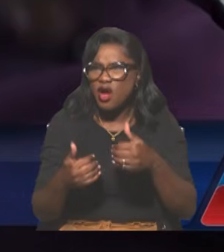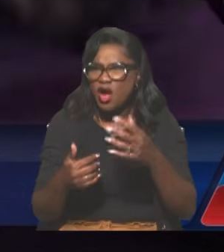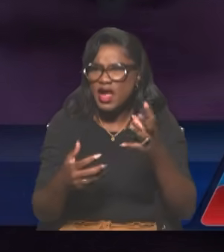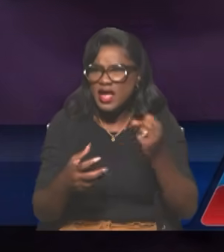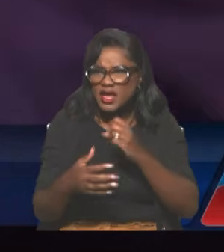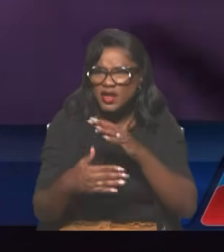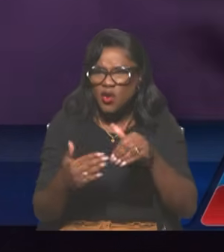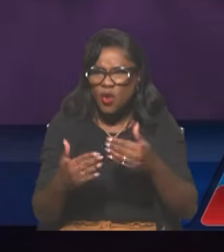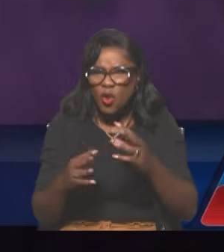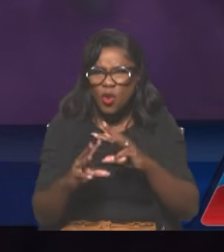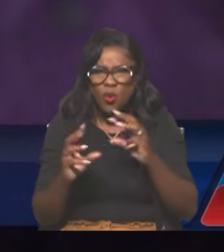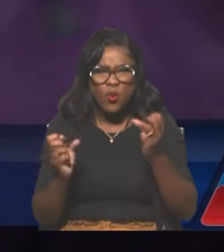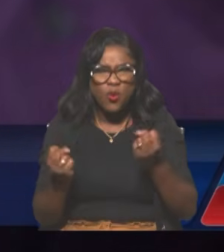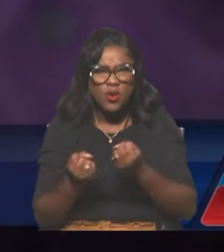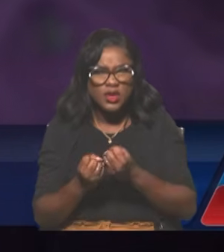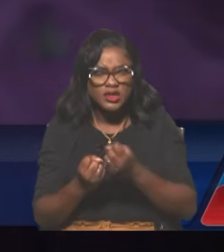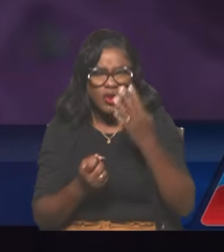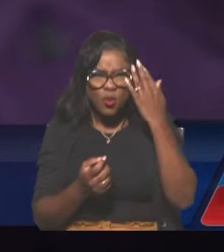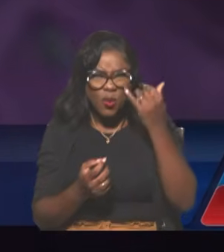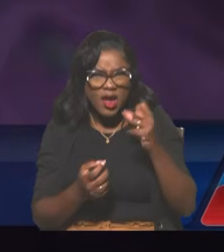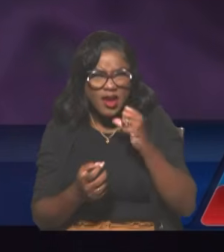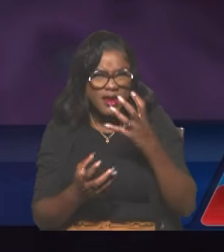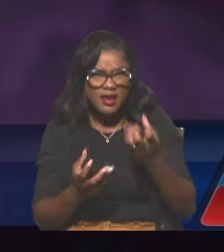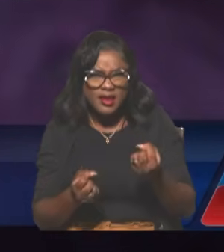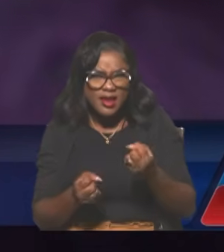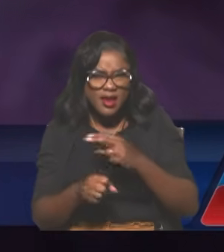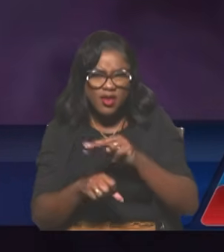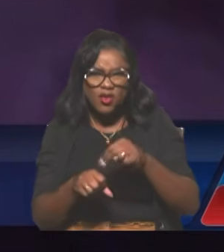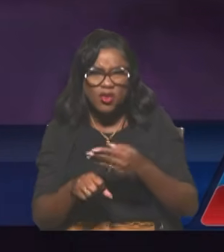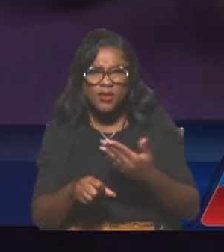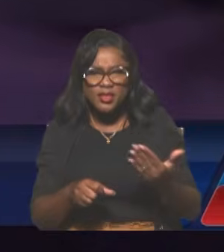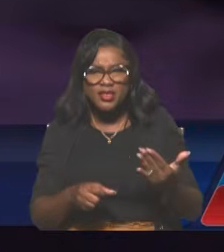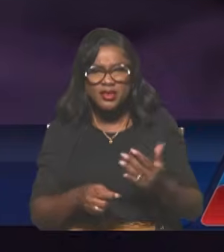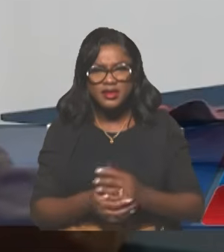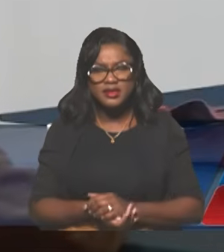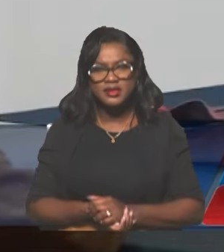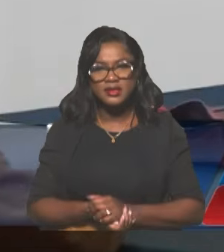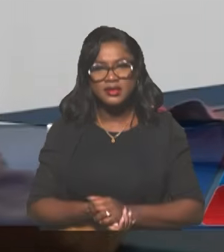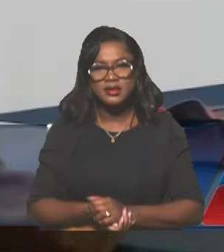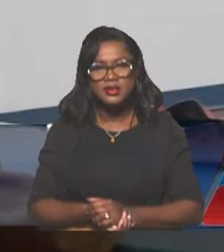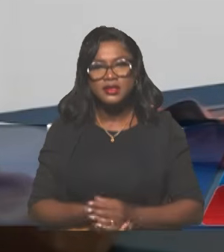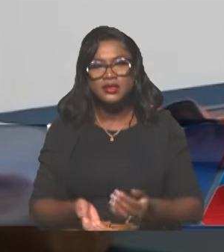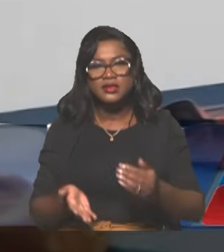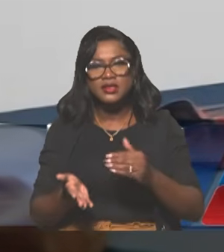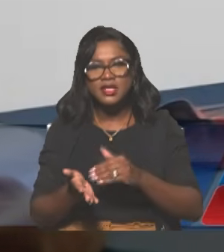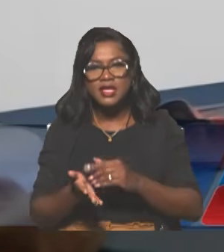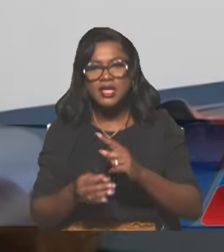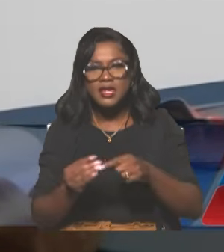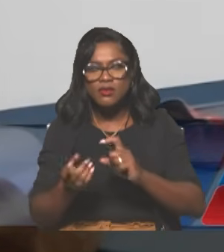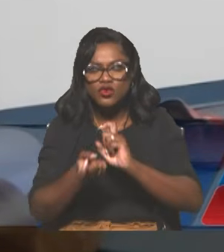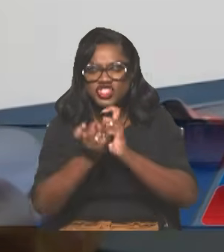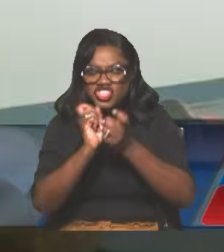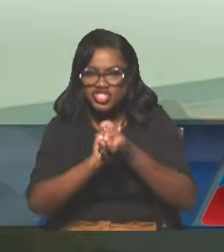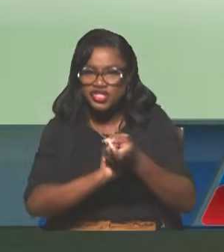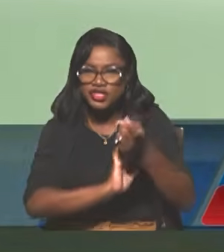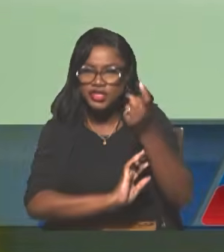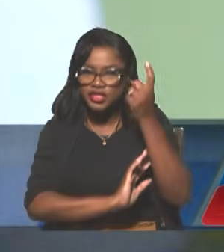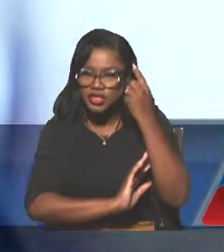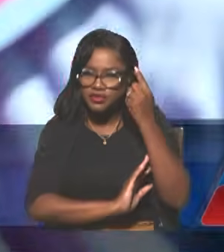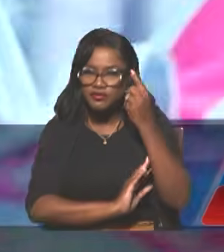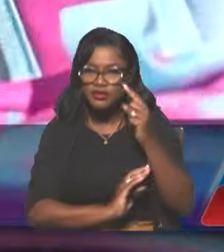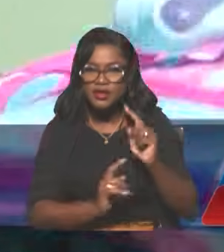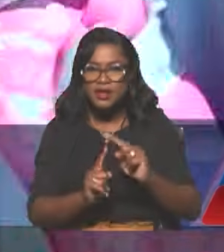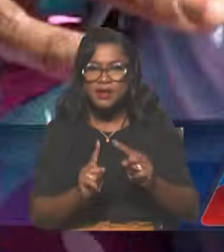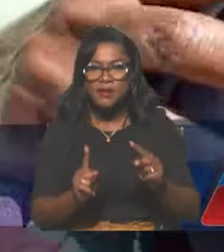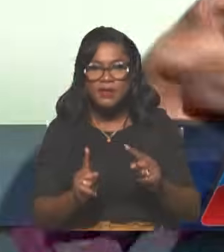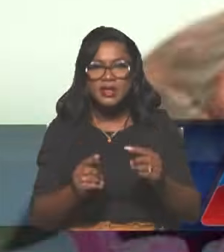all of those worksheets? Why aren't we getting the usual that comes from a traditional school? So again, it's about the mindset shift. But thankfully, we've had